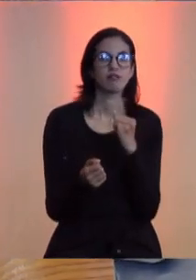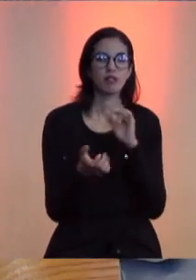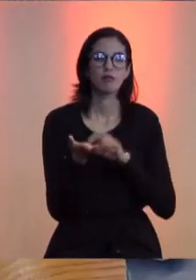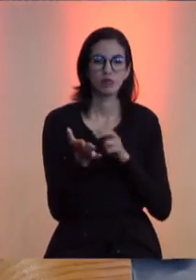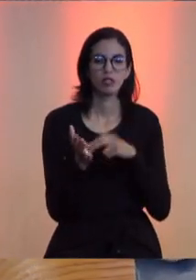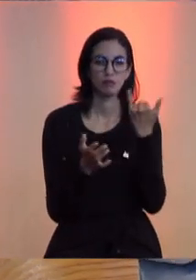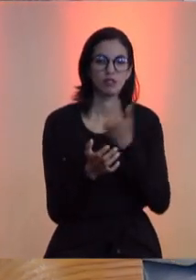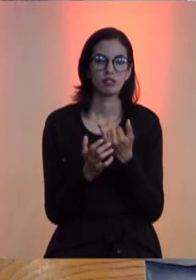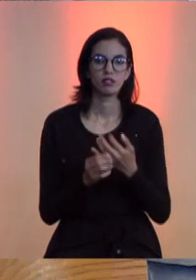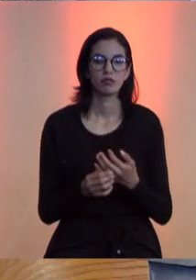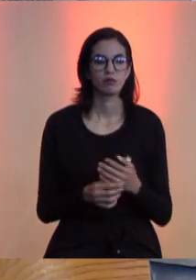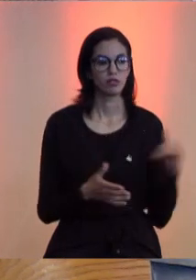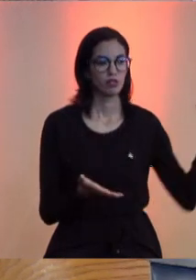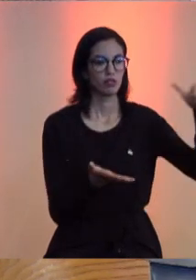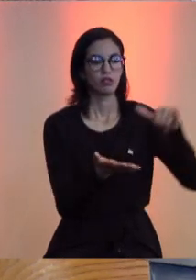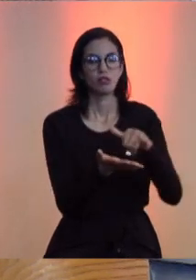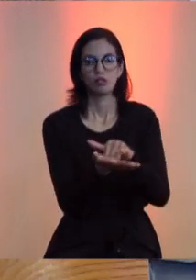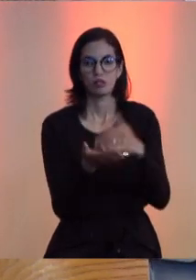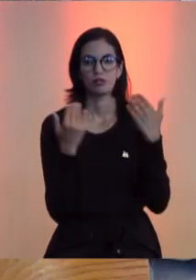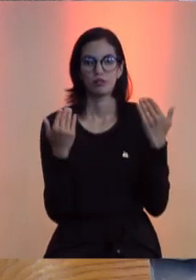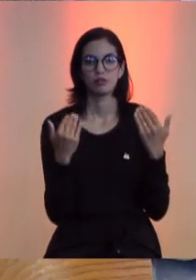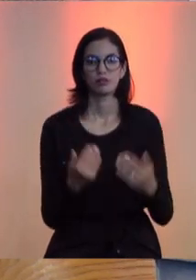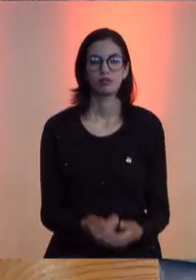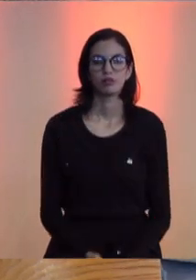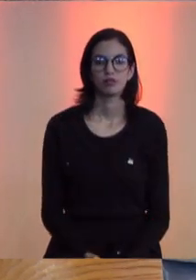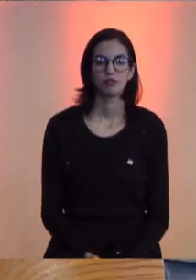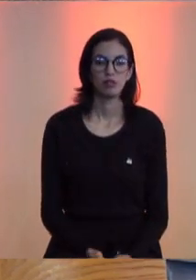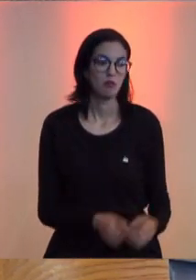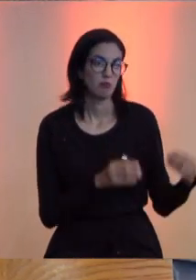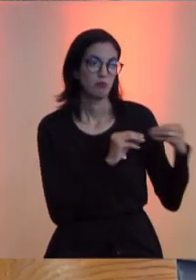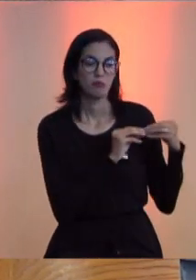cuando aterrizamos, my associate said, mi asociado dijo,